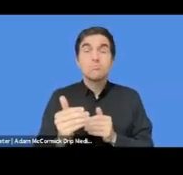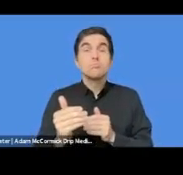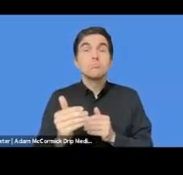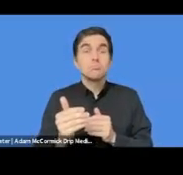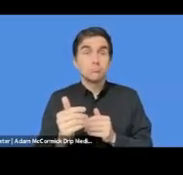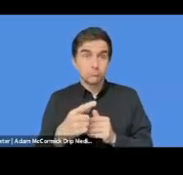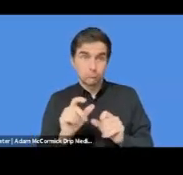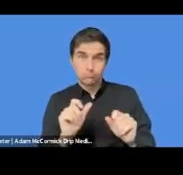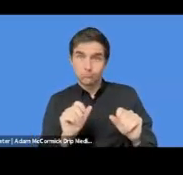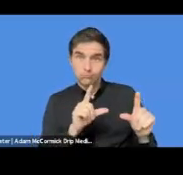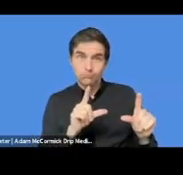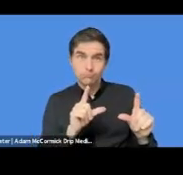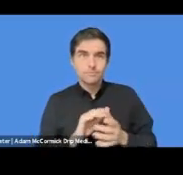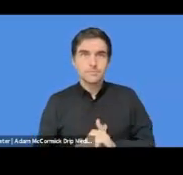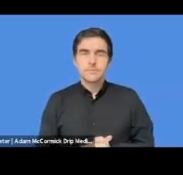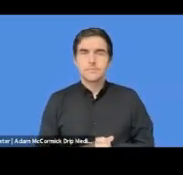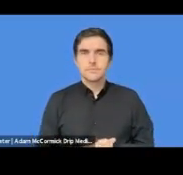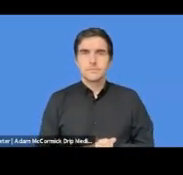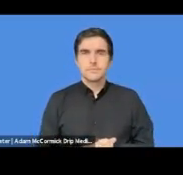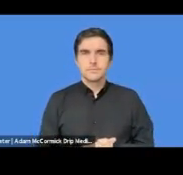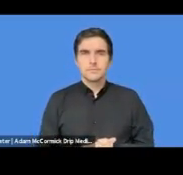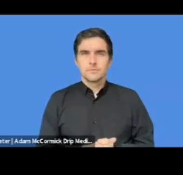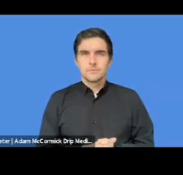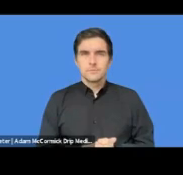I can go to the next slide.